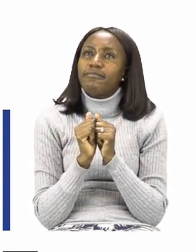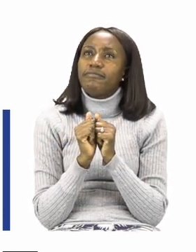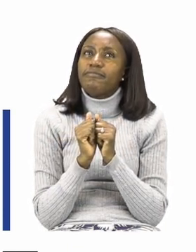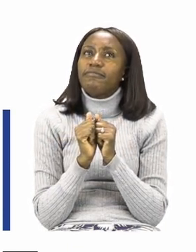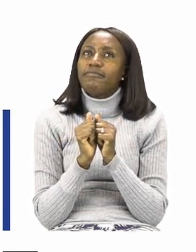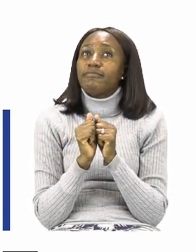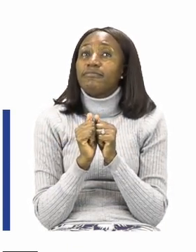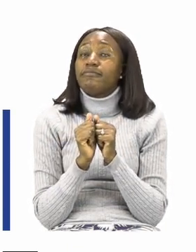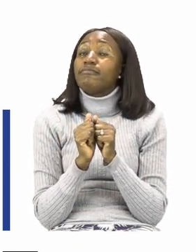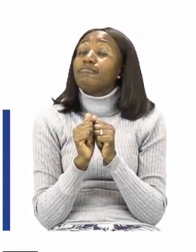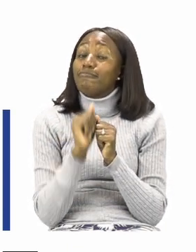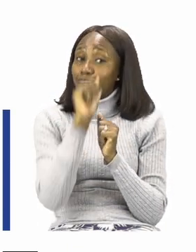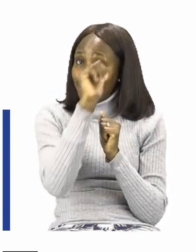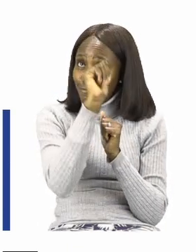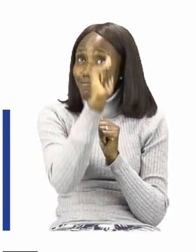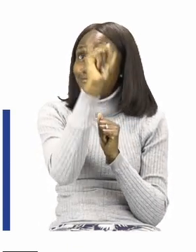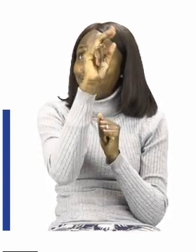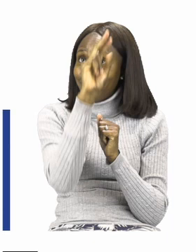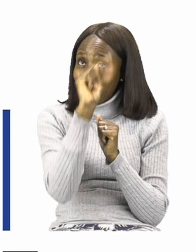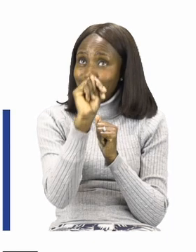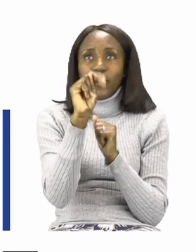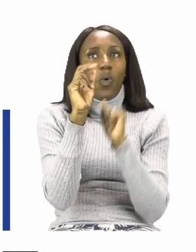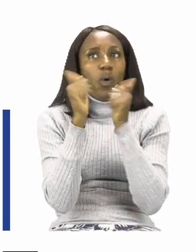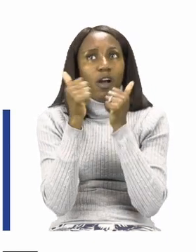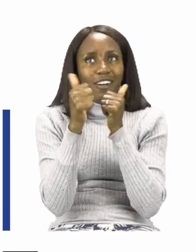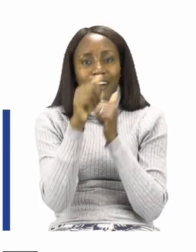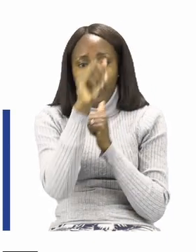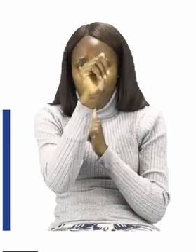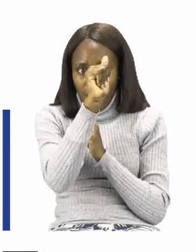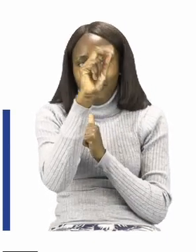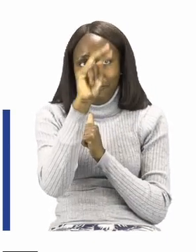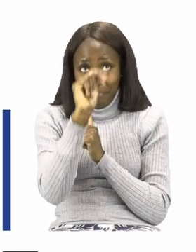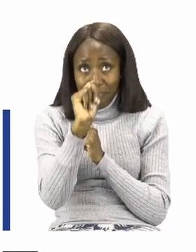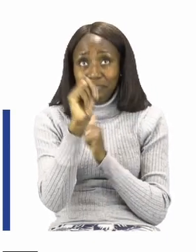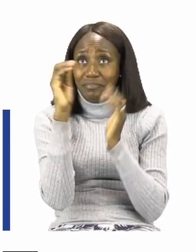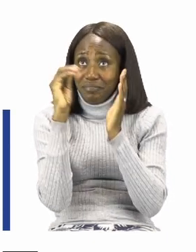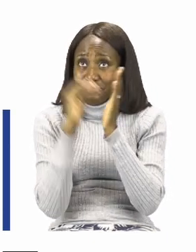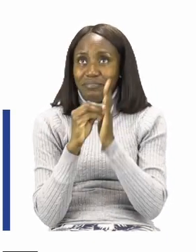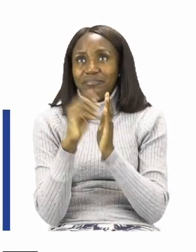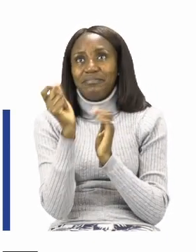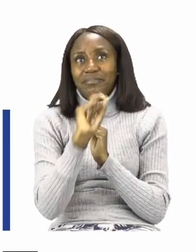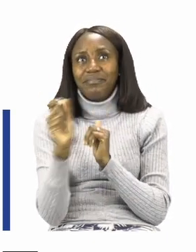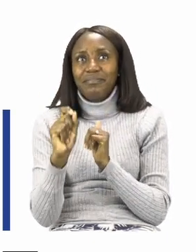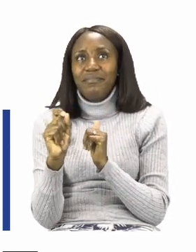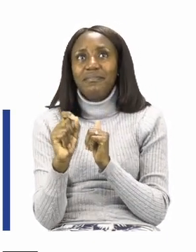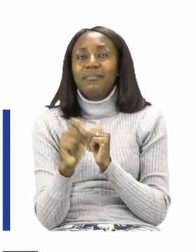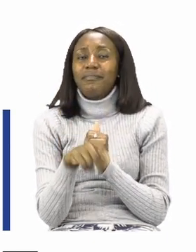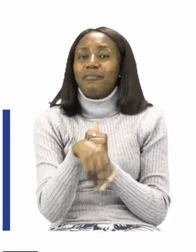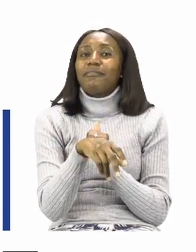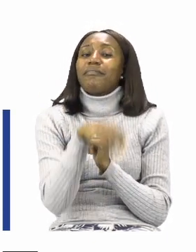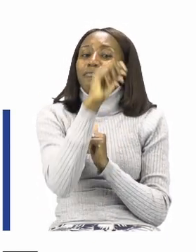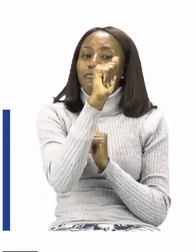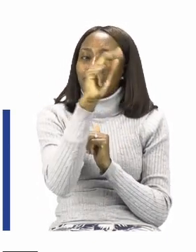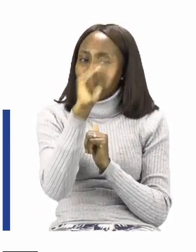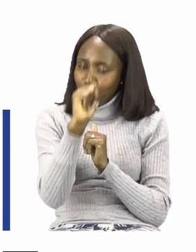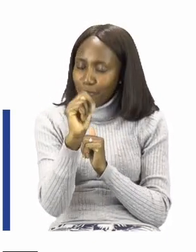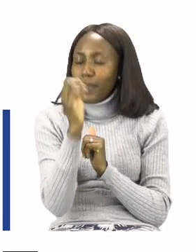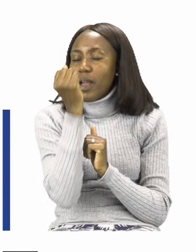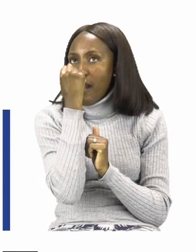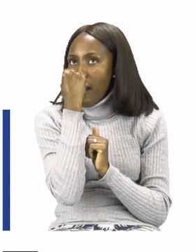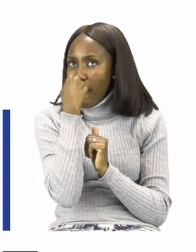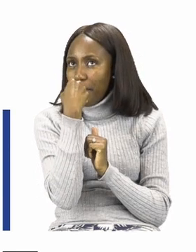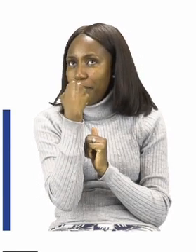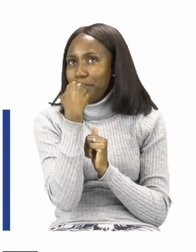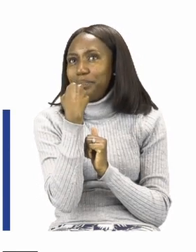you said an, good job. So we are going to say an apple.